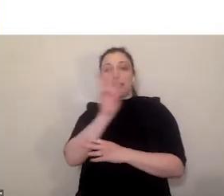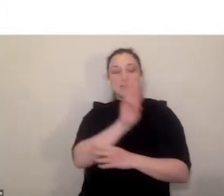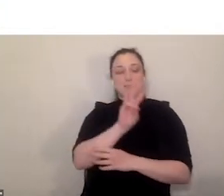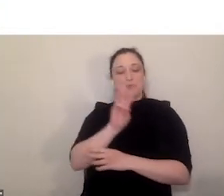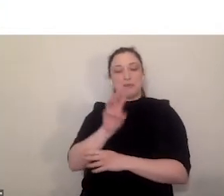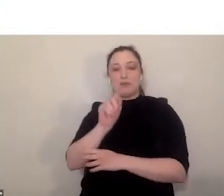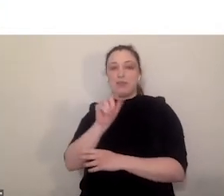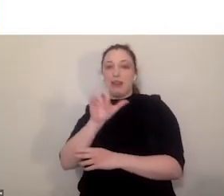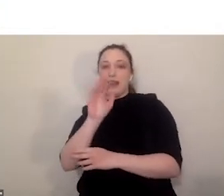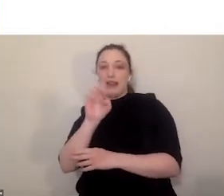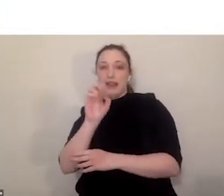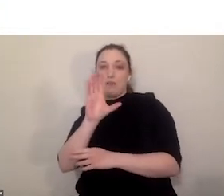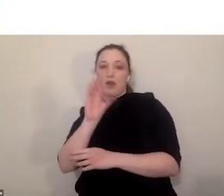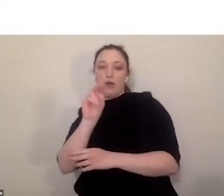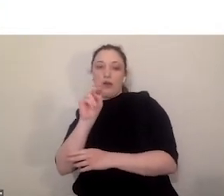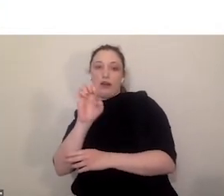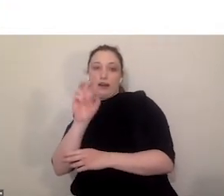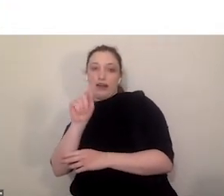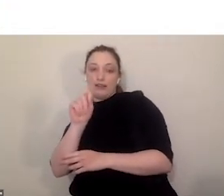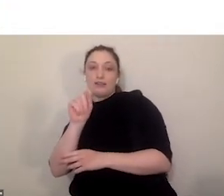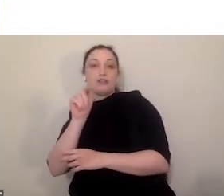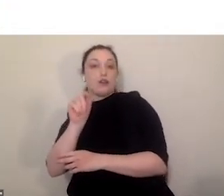www.lineconnect.com, or reach out to me directly,